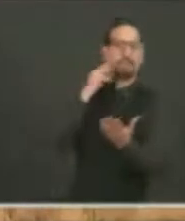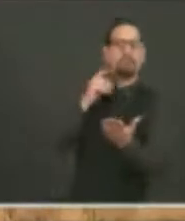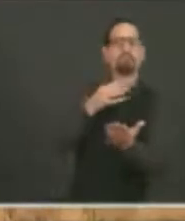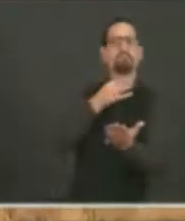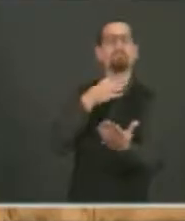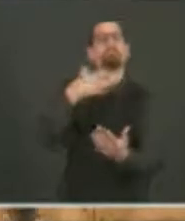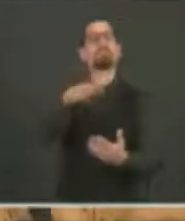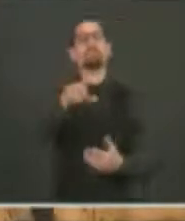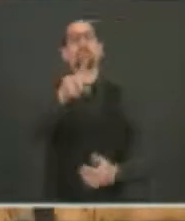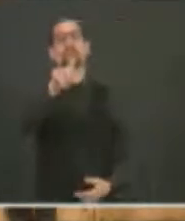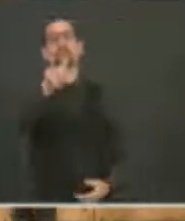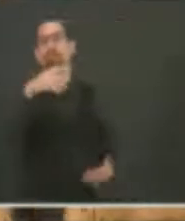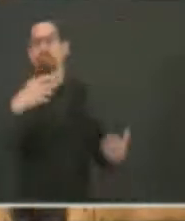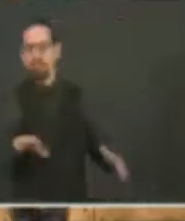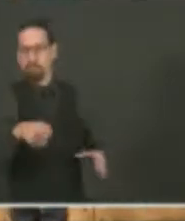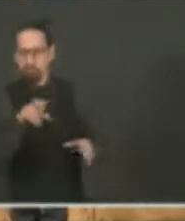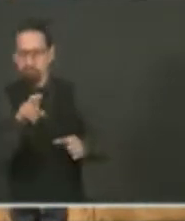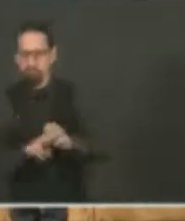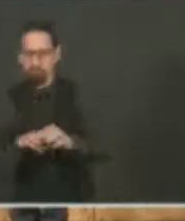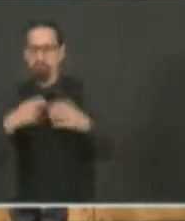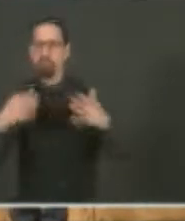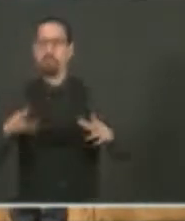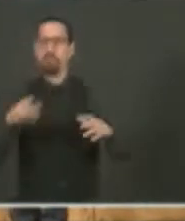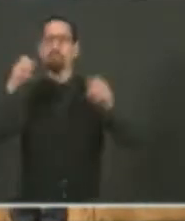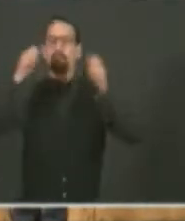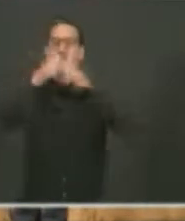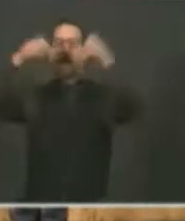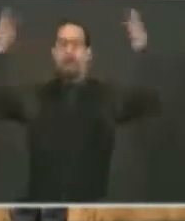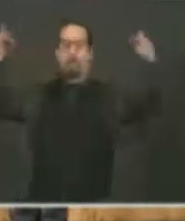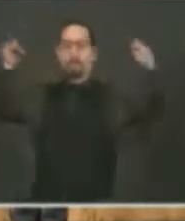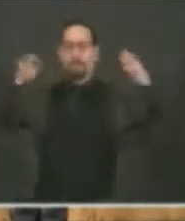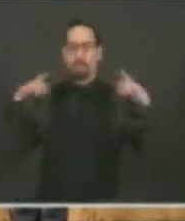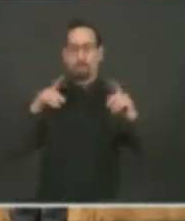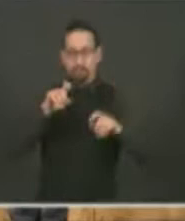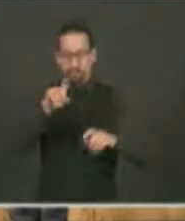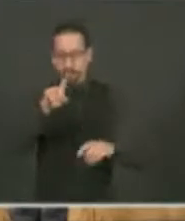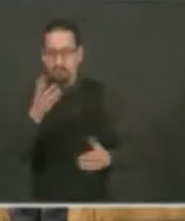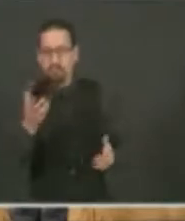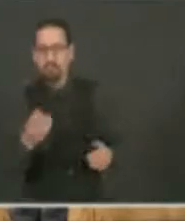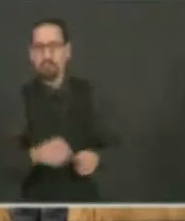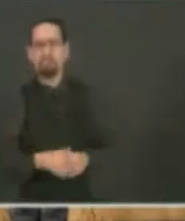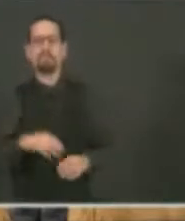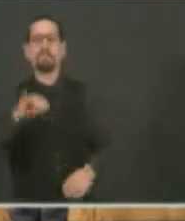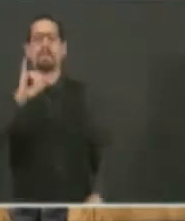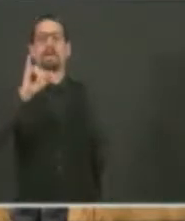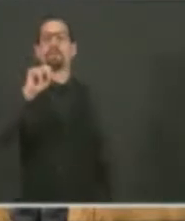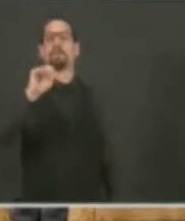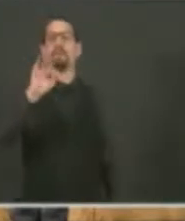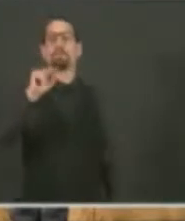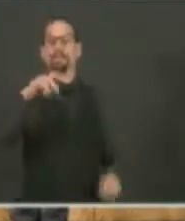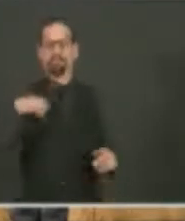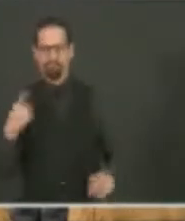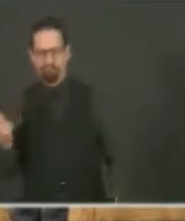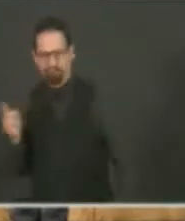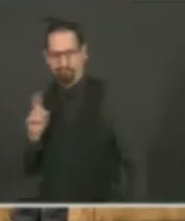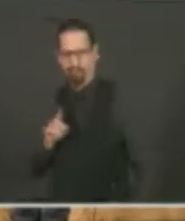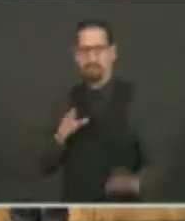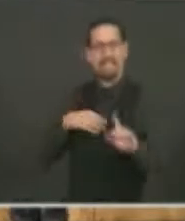with all the windows open? We have been on the bus. So we have staff that has done that, and we will continue to do that. But it's as the